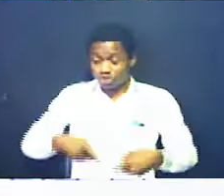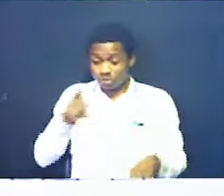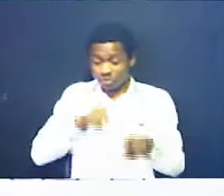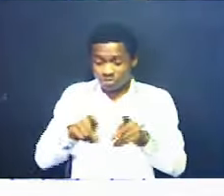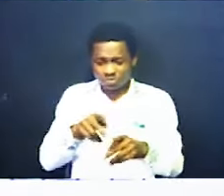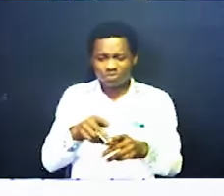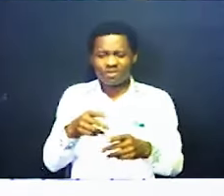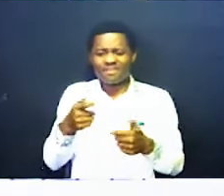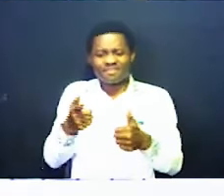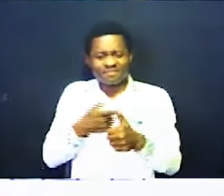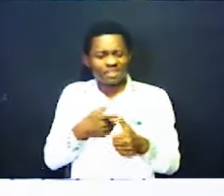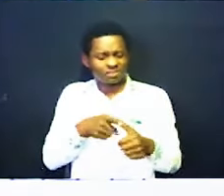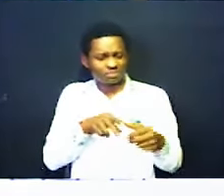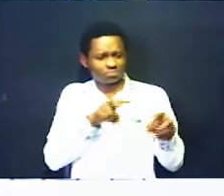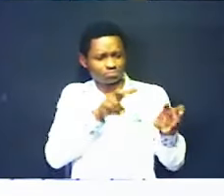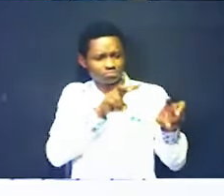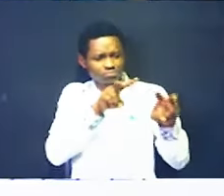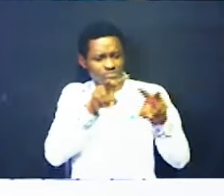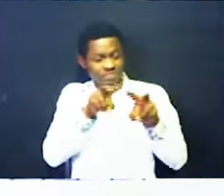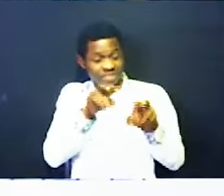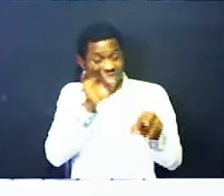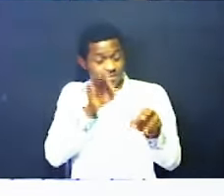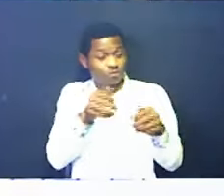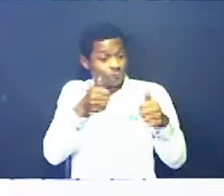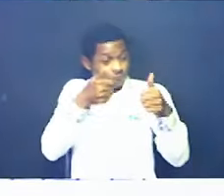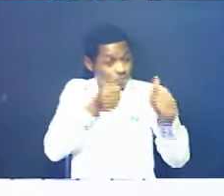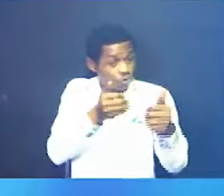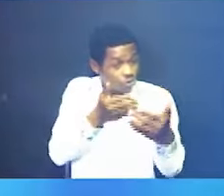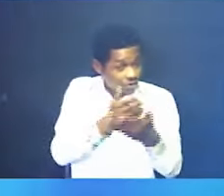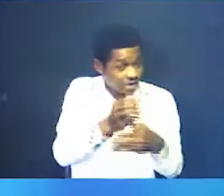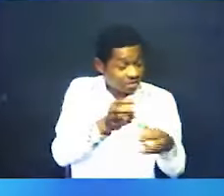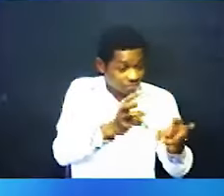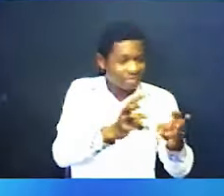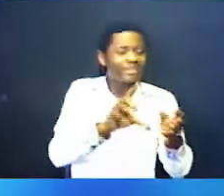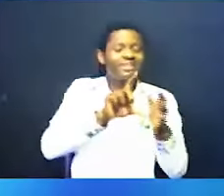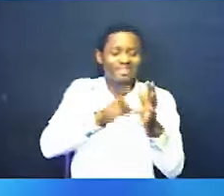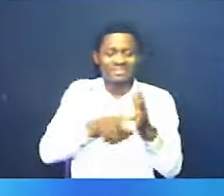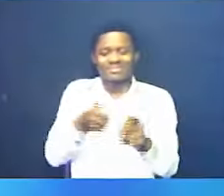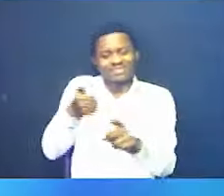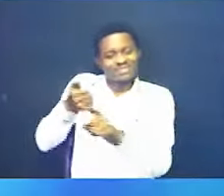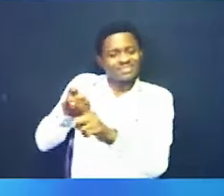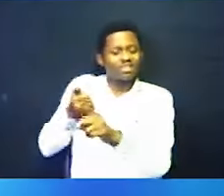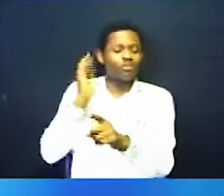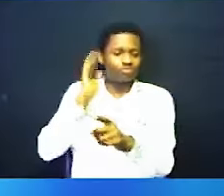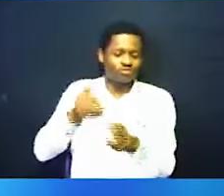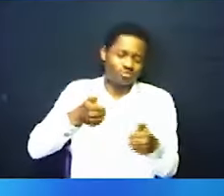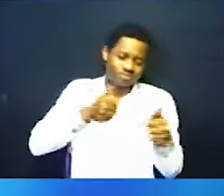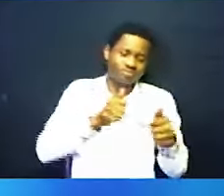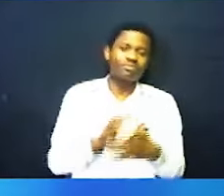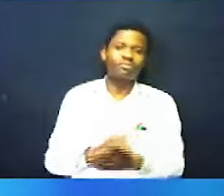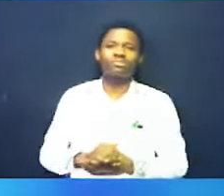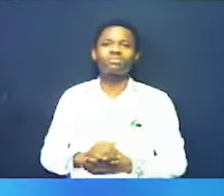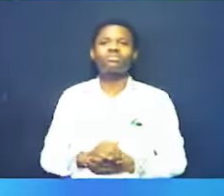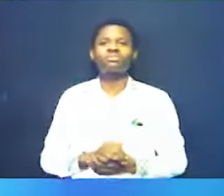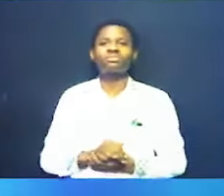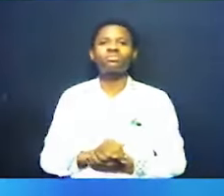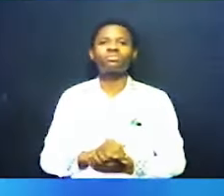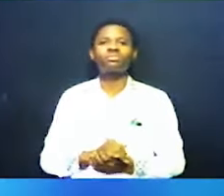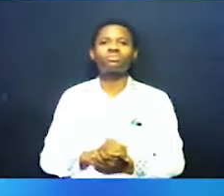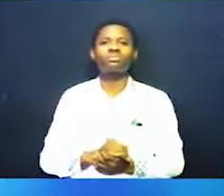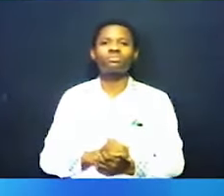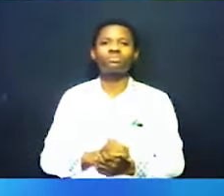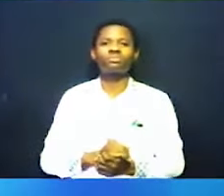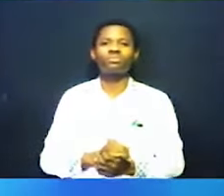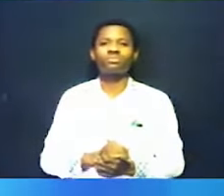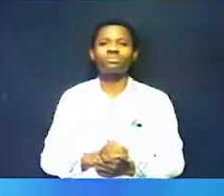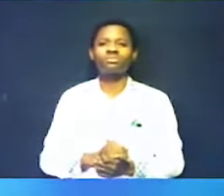se ye be ye de ye kanu e ten. To brothers and sisters, many times we talk about how Nathan